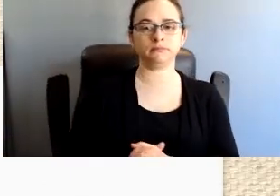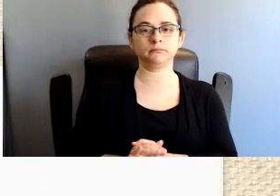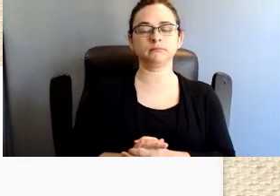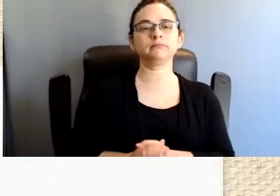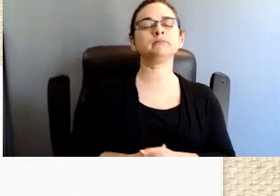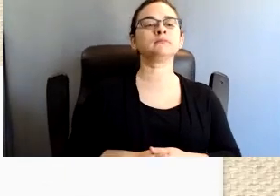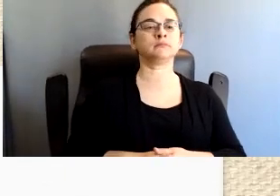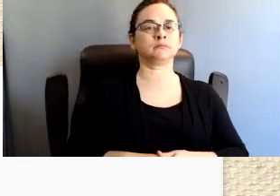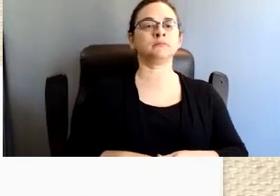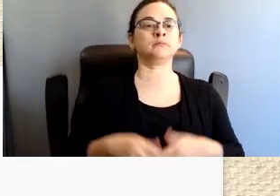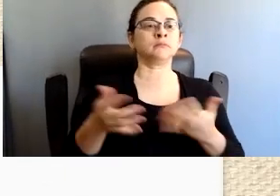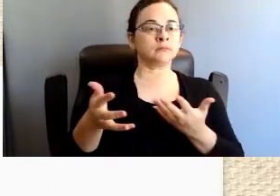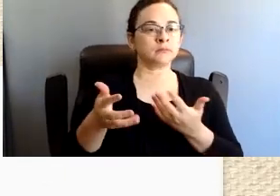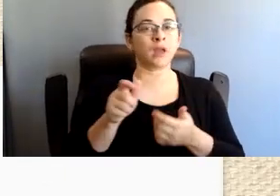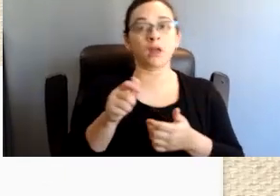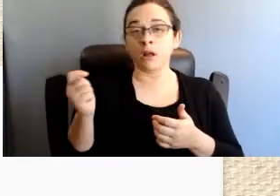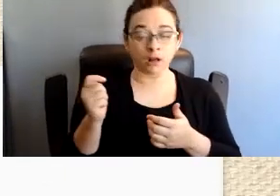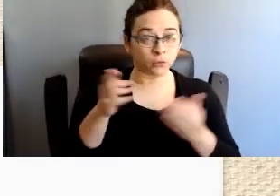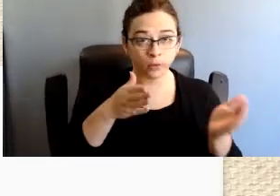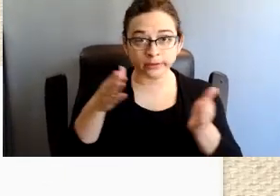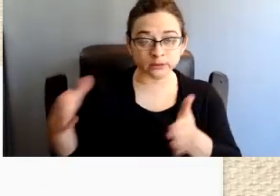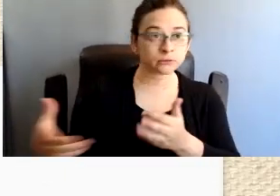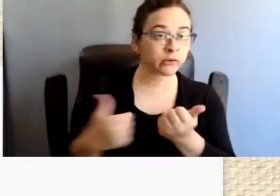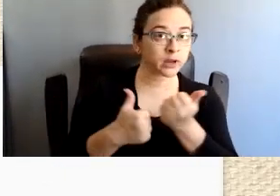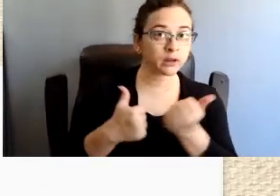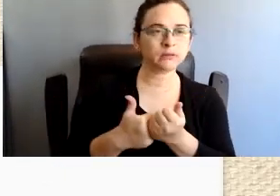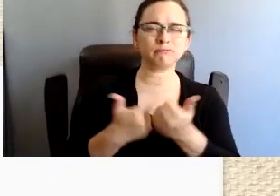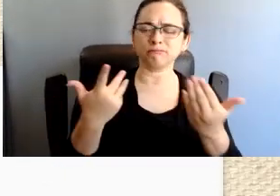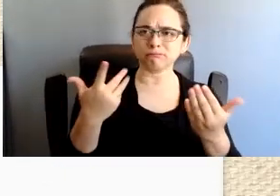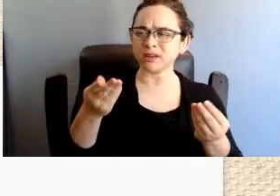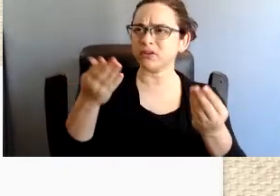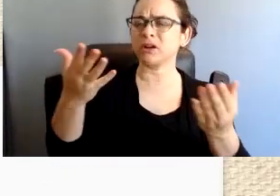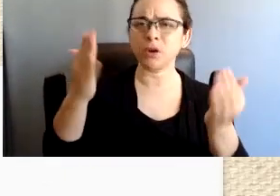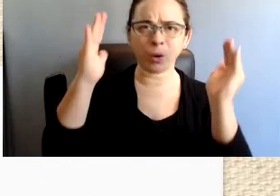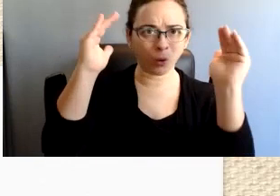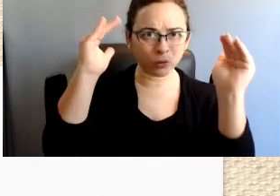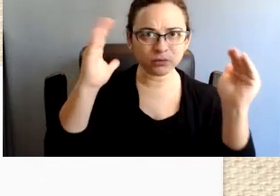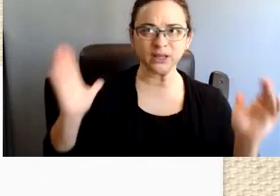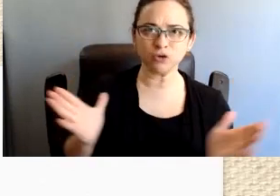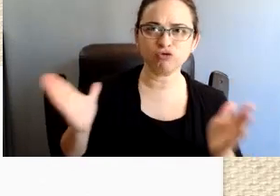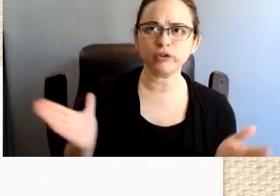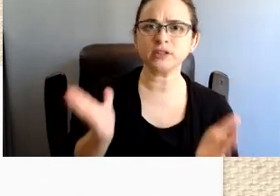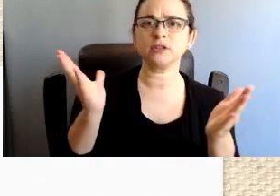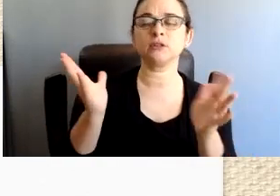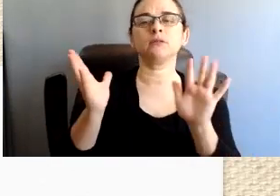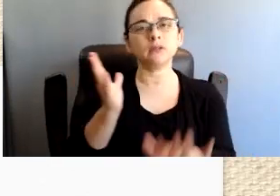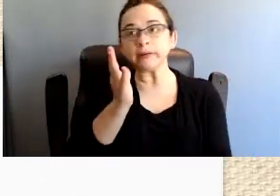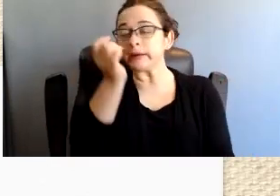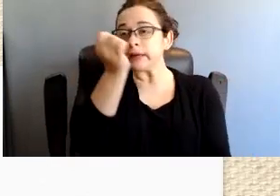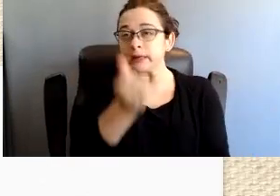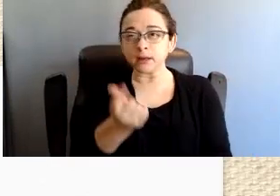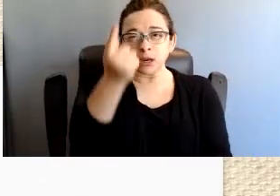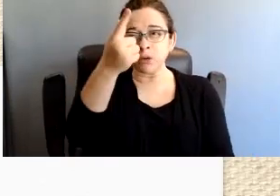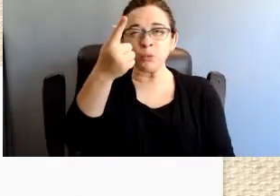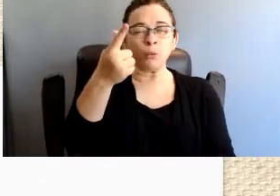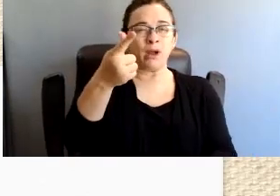another way to advocate is to provide hope and encouragement, okay? Anyone here in the United States can come to school